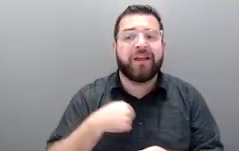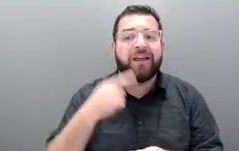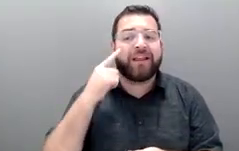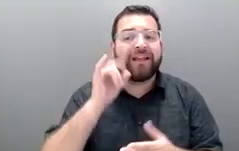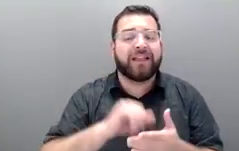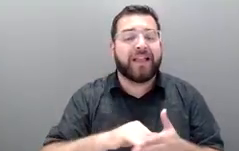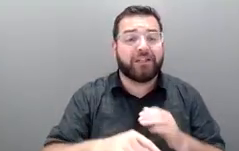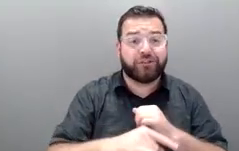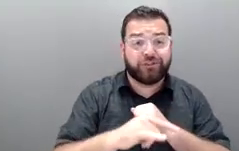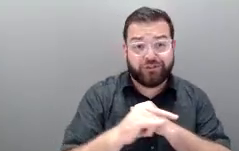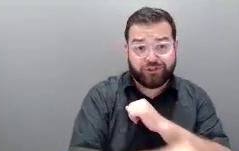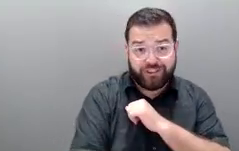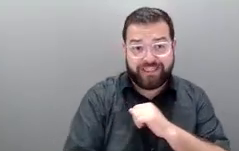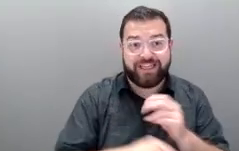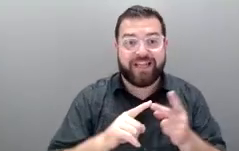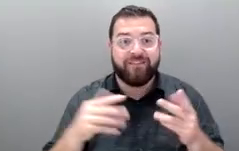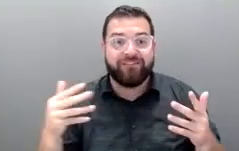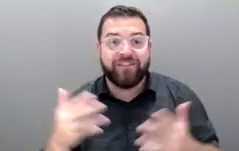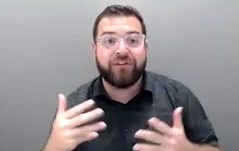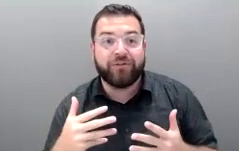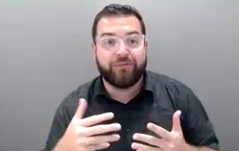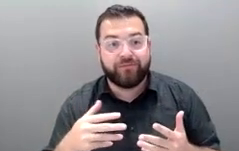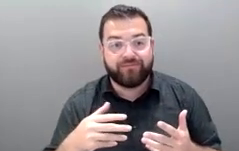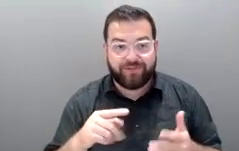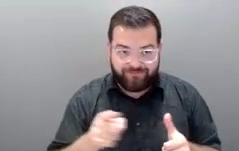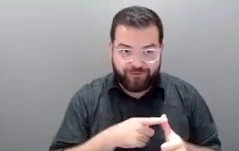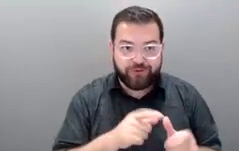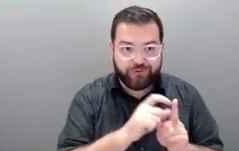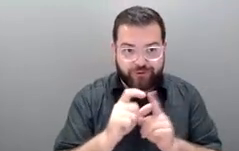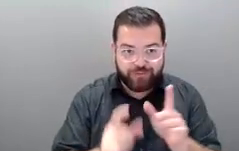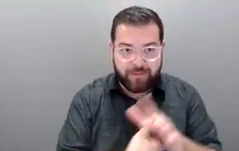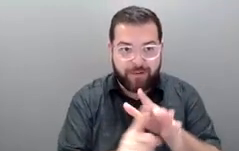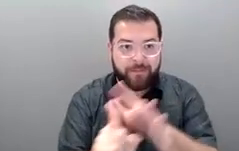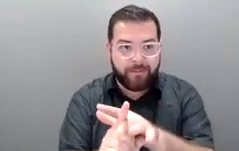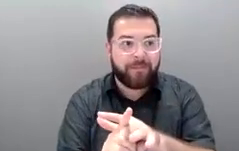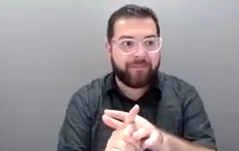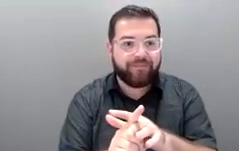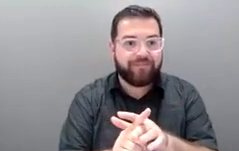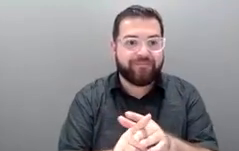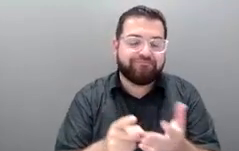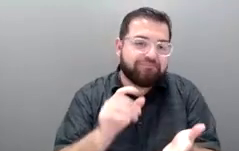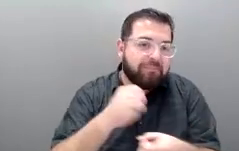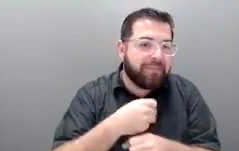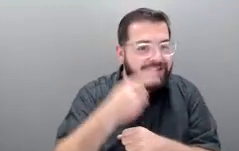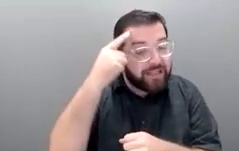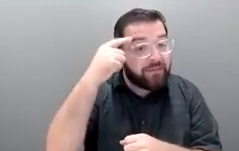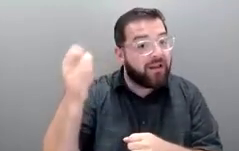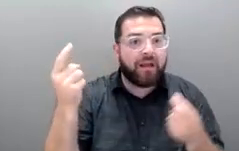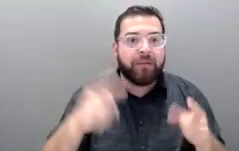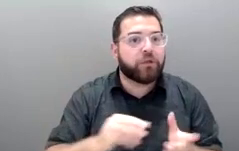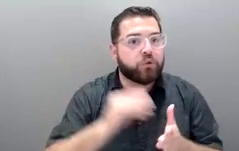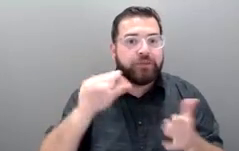and fear were the first couple that came up. And I think that makes a lot of sense because students have been using AI really rampantly. I